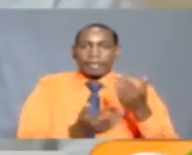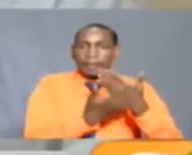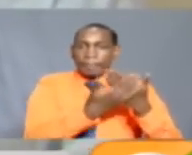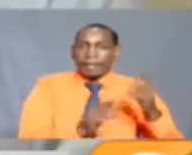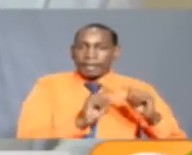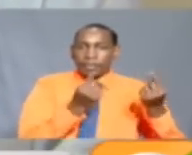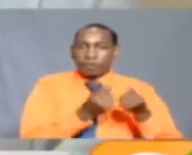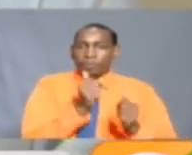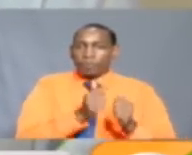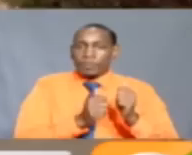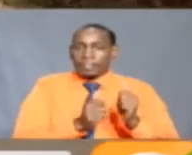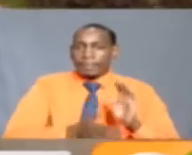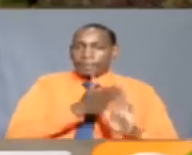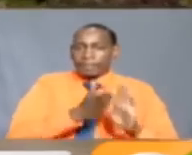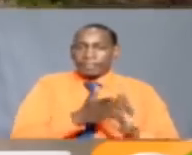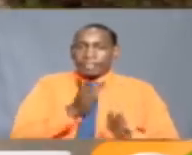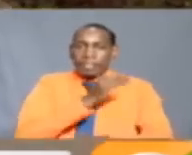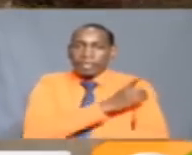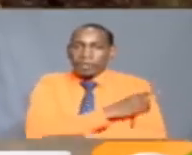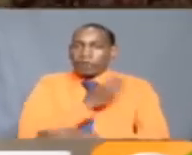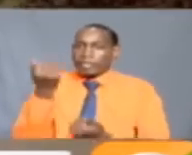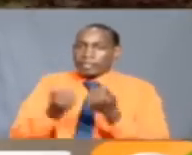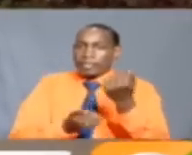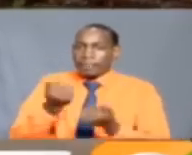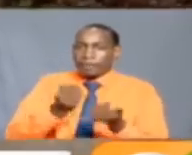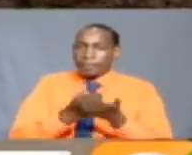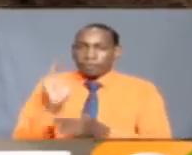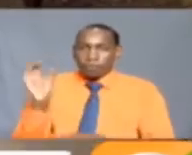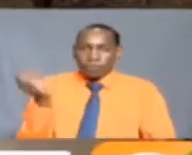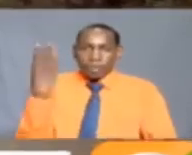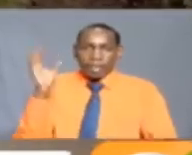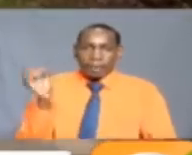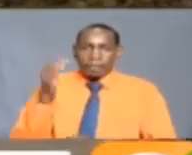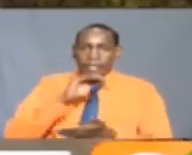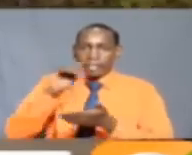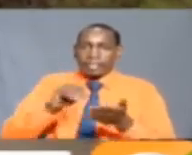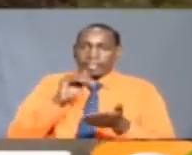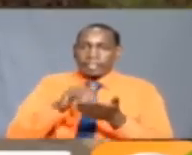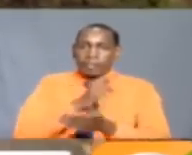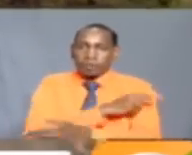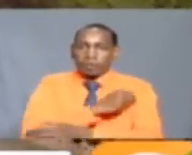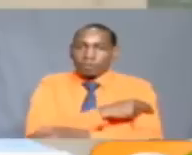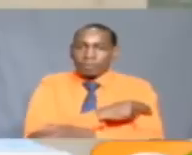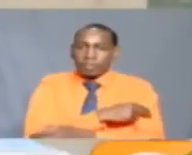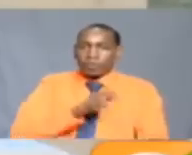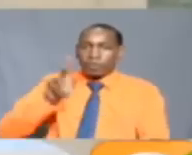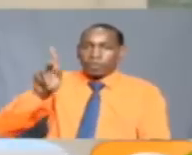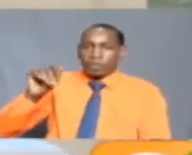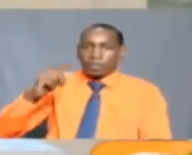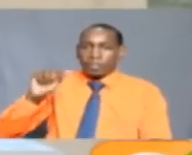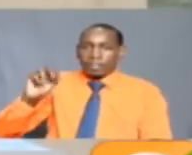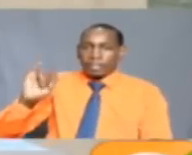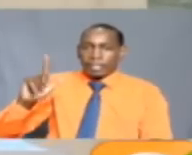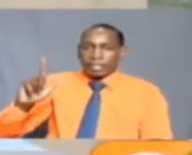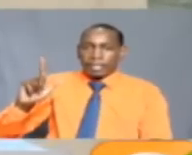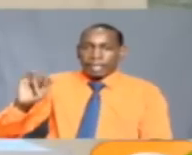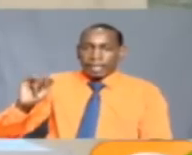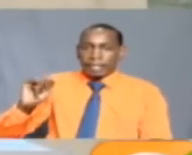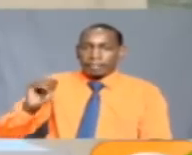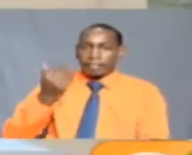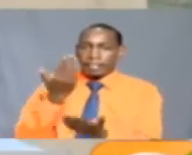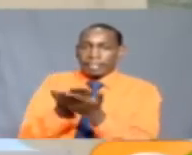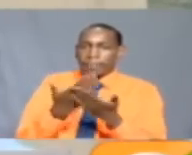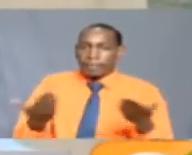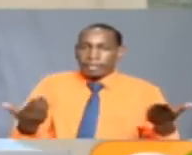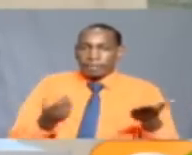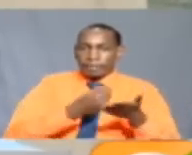the most urgent. Then a doctor would have to drive in an ambulance to the central facility in Kigali. They'd have to requisition the products with paper